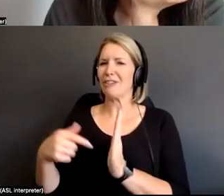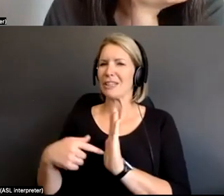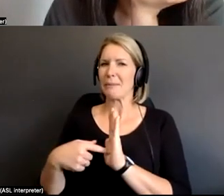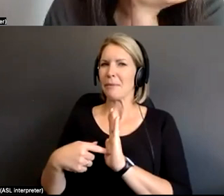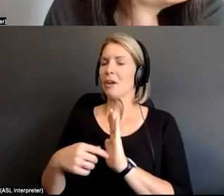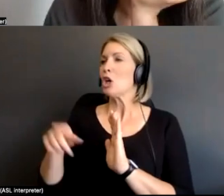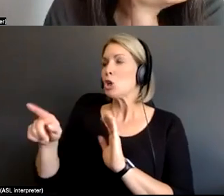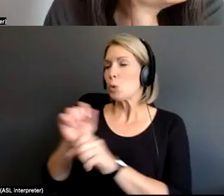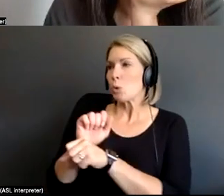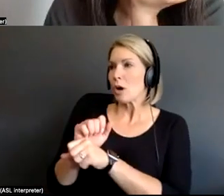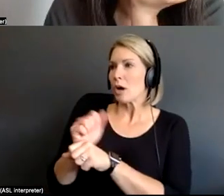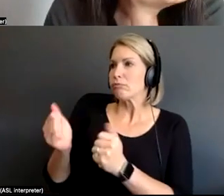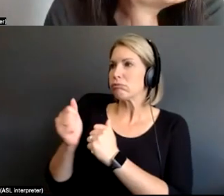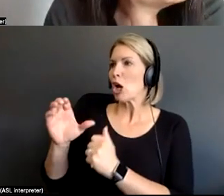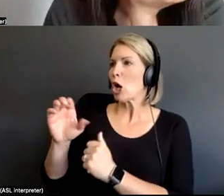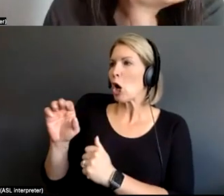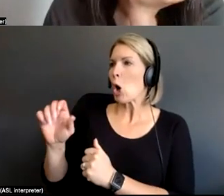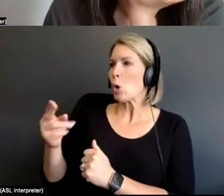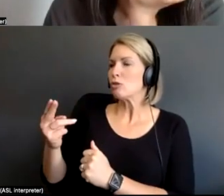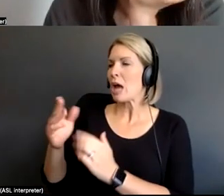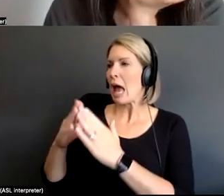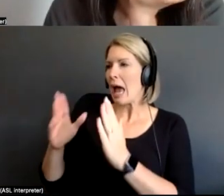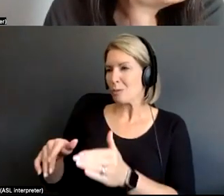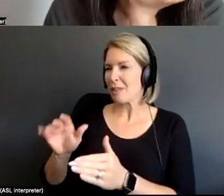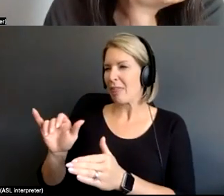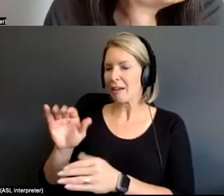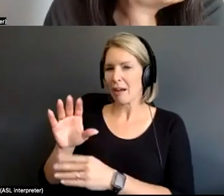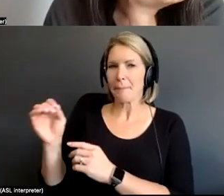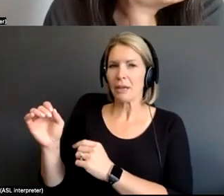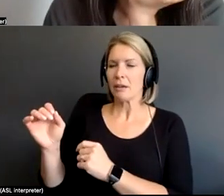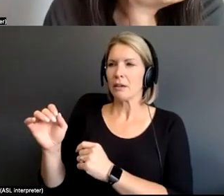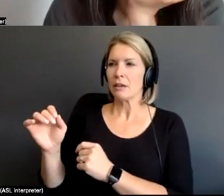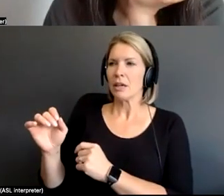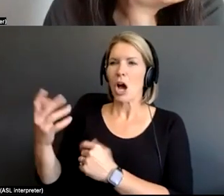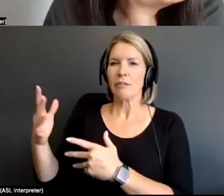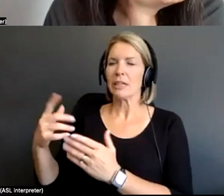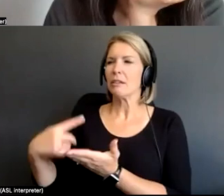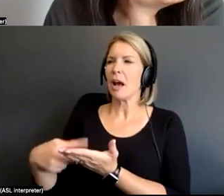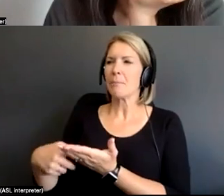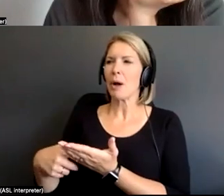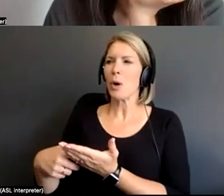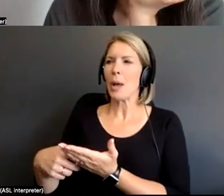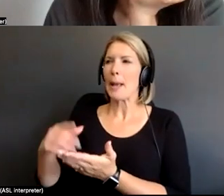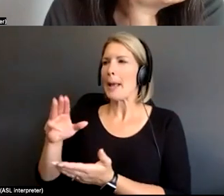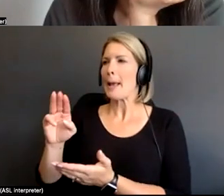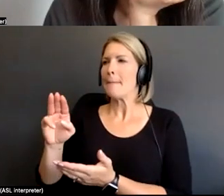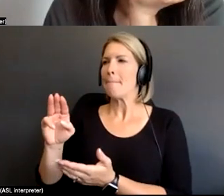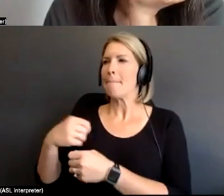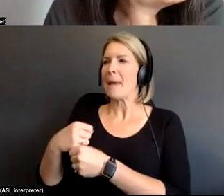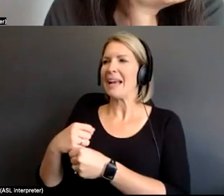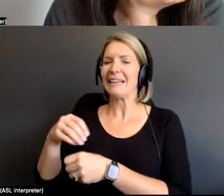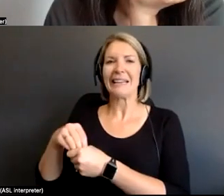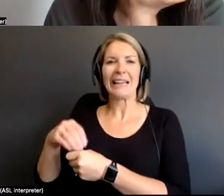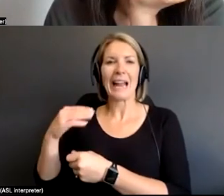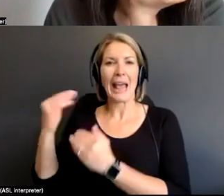House. You've you know, we've already talked about Maidenhead. The one that I encountered just recently in prep for